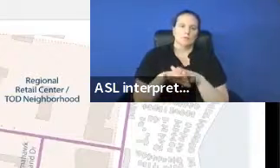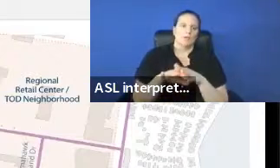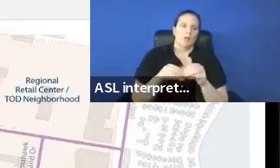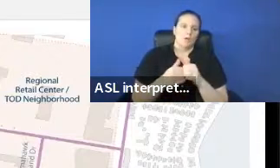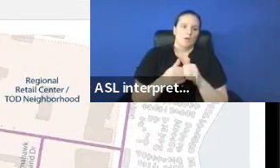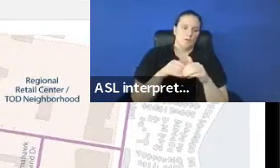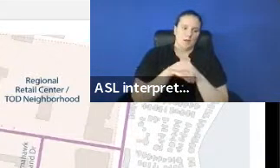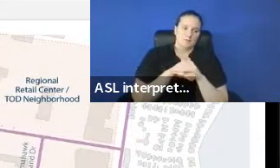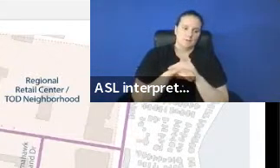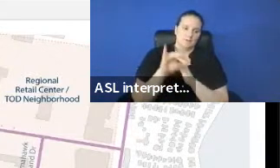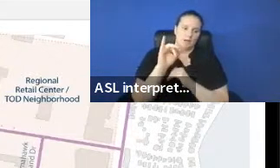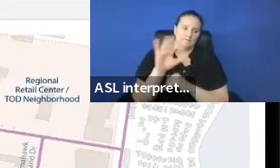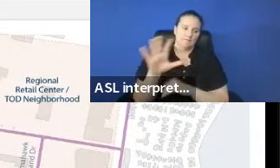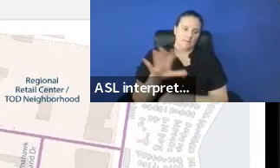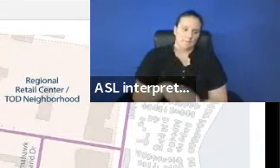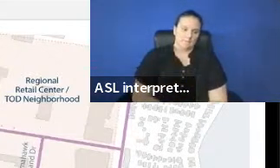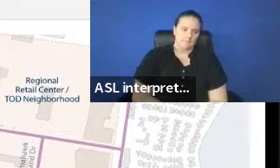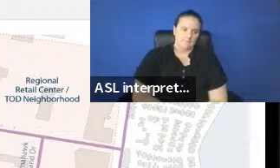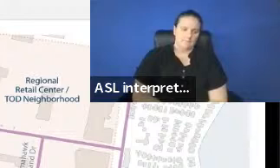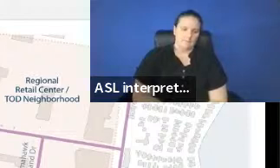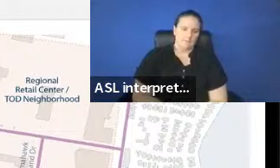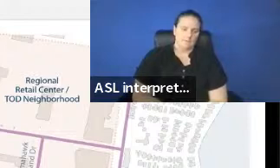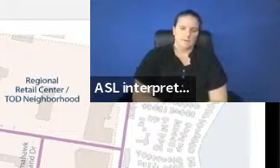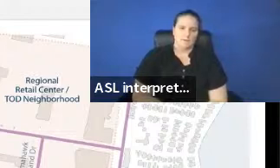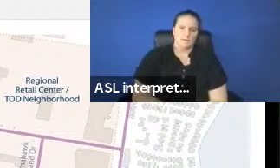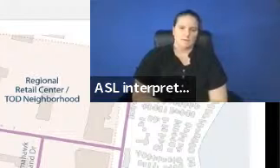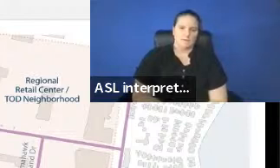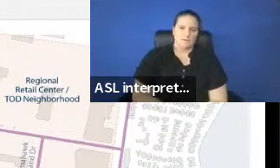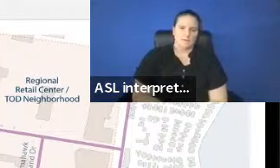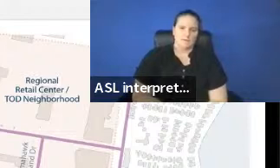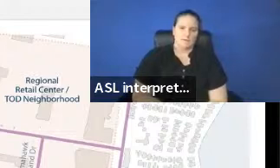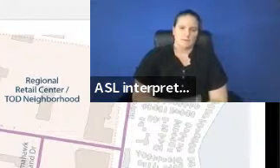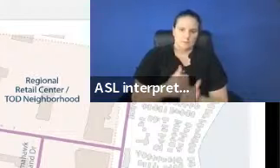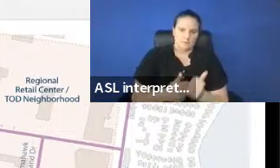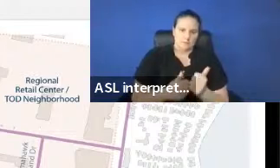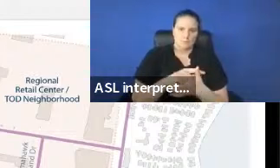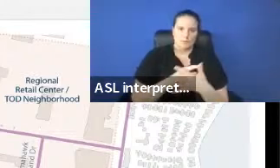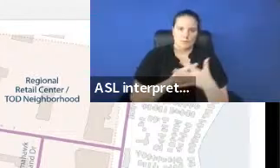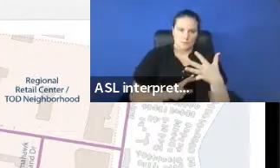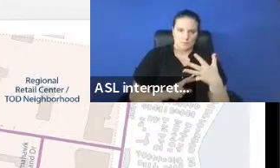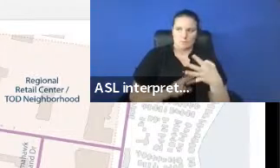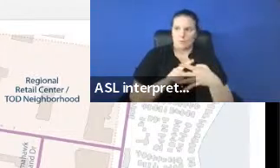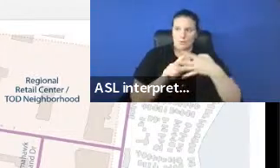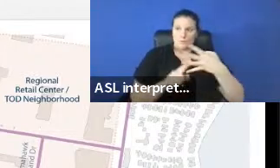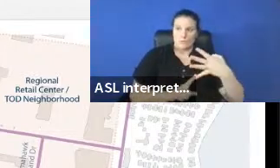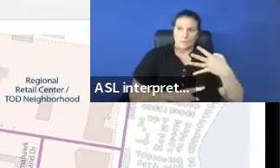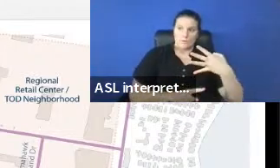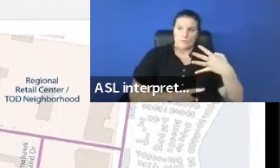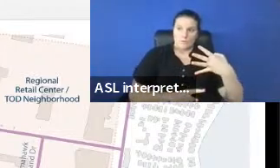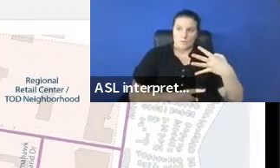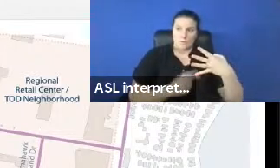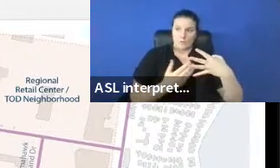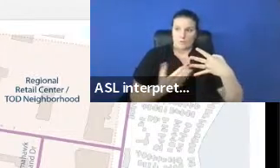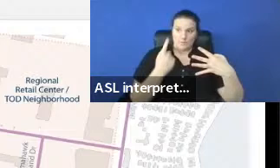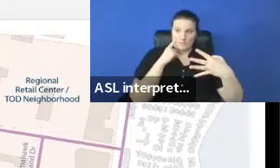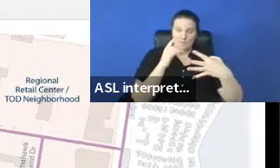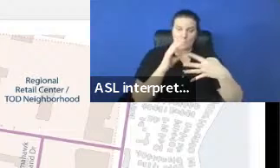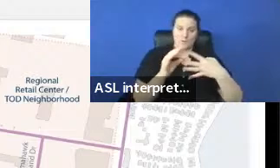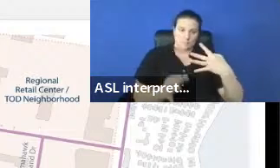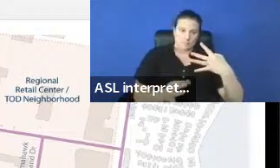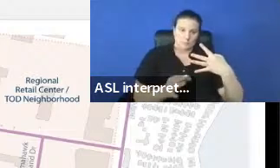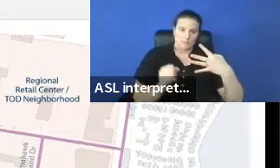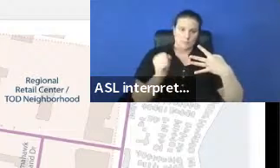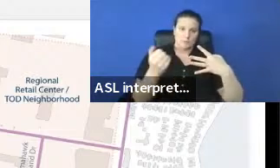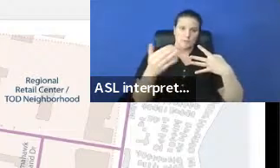I-5. And as we go through each one of these four elements for the options that Sam